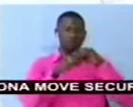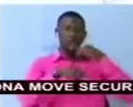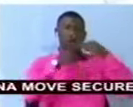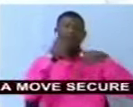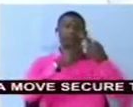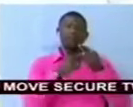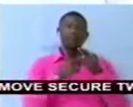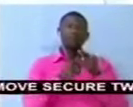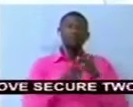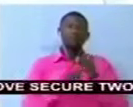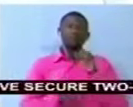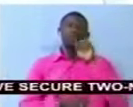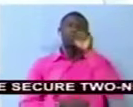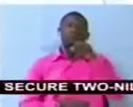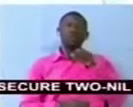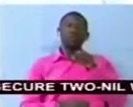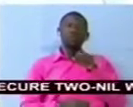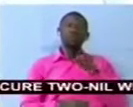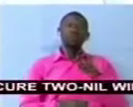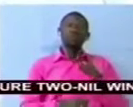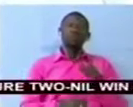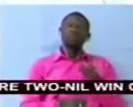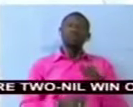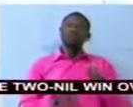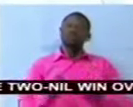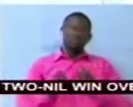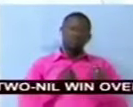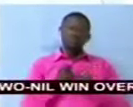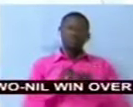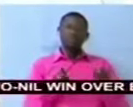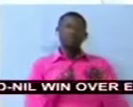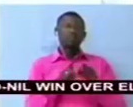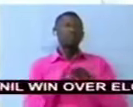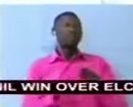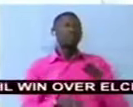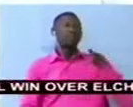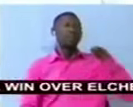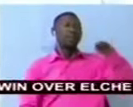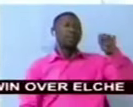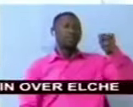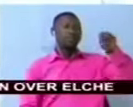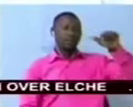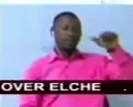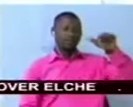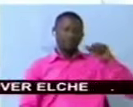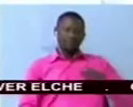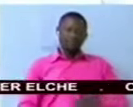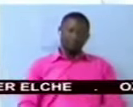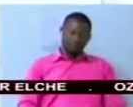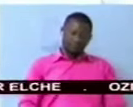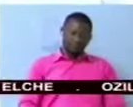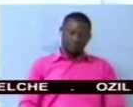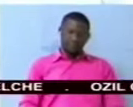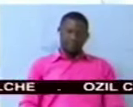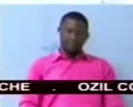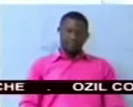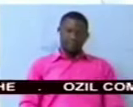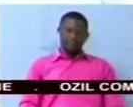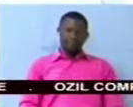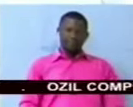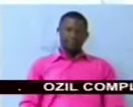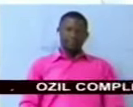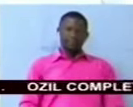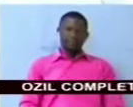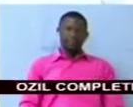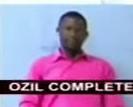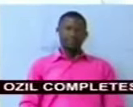your encounter with the NIA. Tay nak liñ bëgga waxtana yow modi jokko bi nga xamne am nga ko